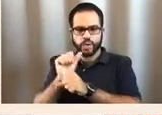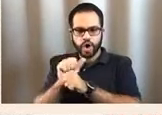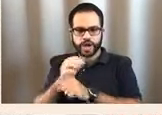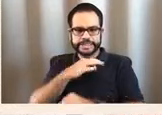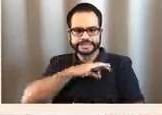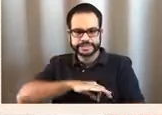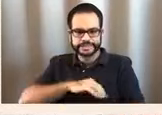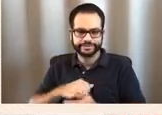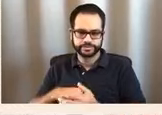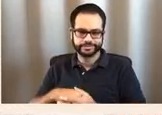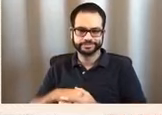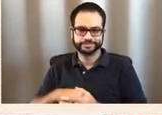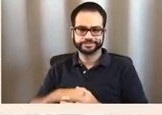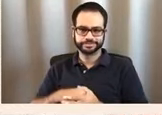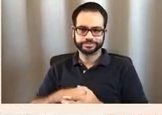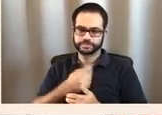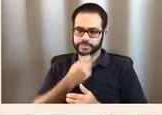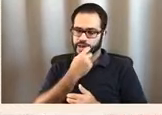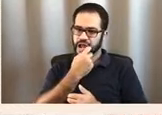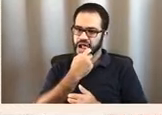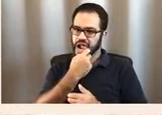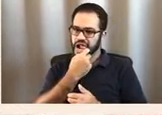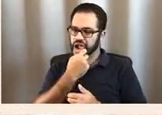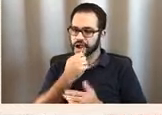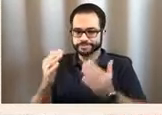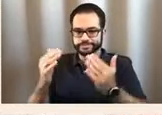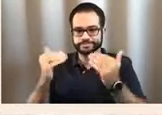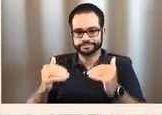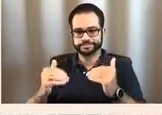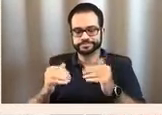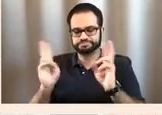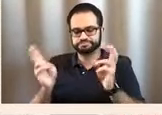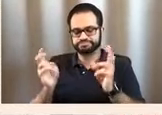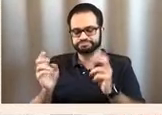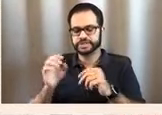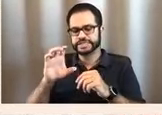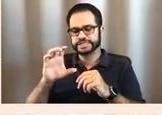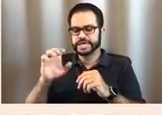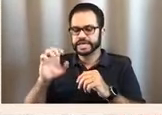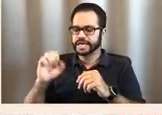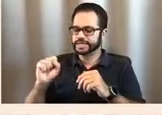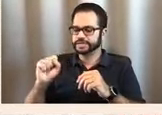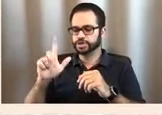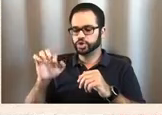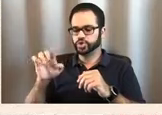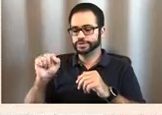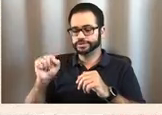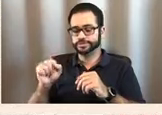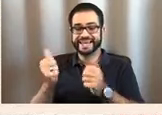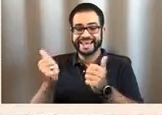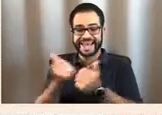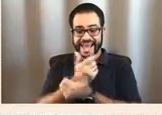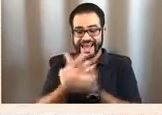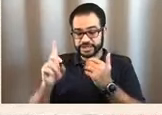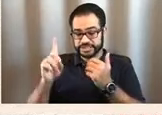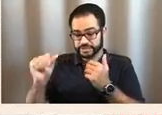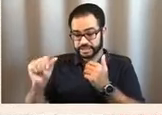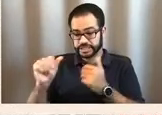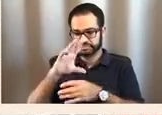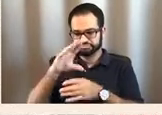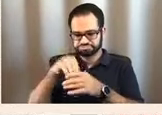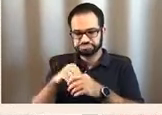Our next quote is from C.S. Lewis. Every disability conceals a vocation, if only we can find it, which will